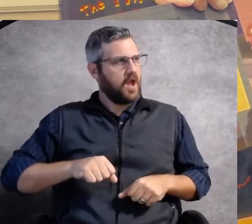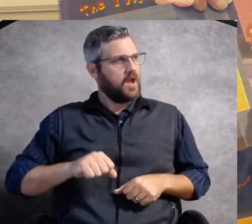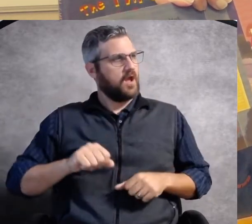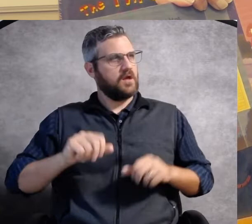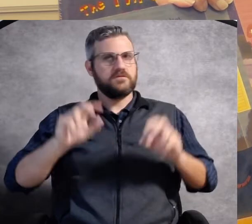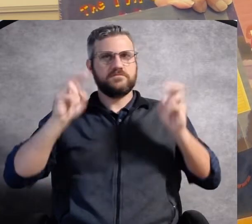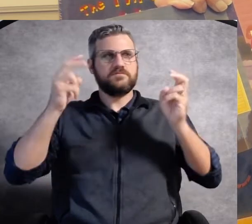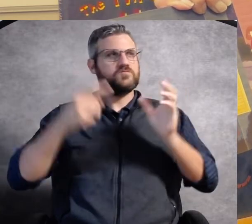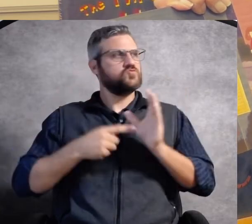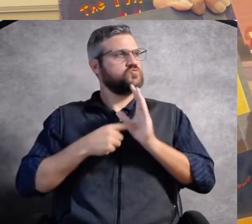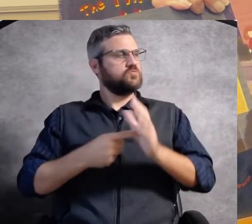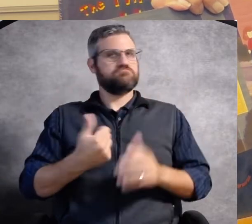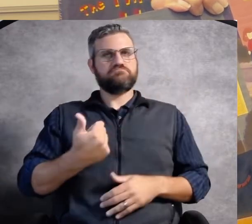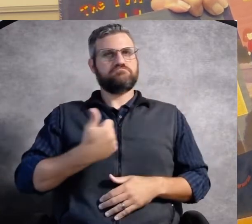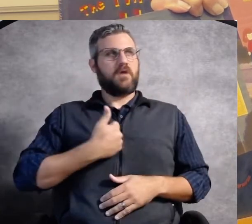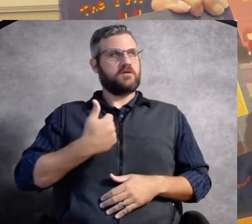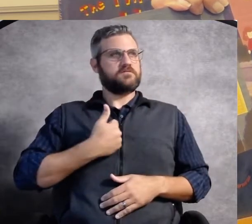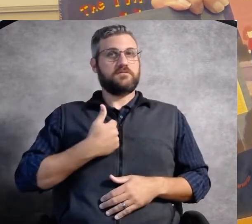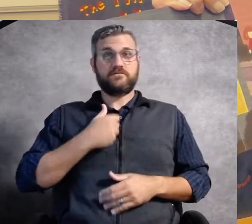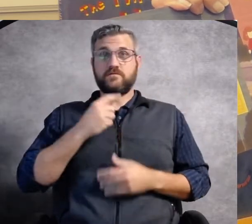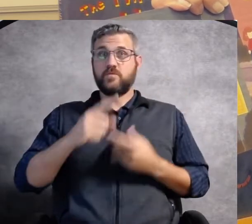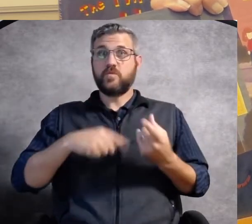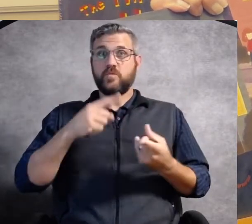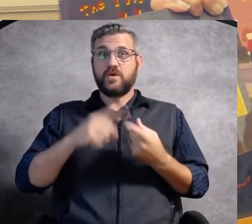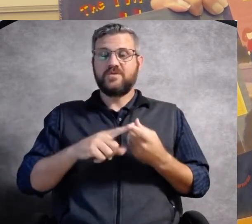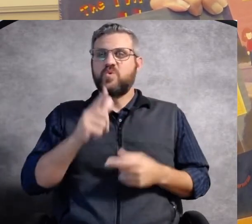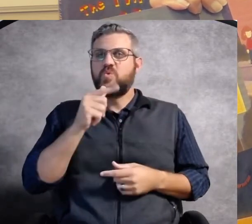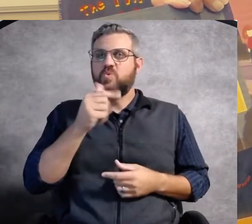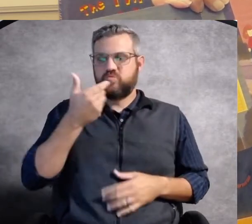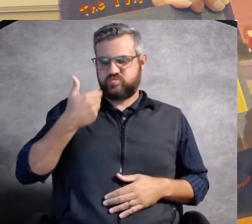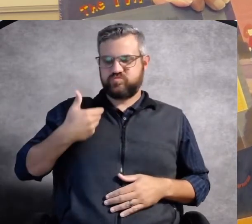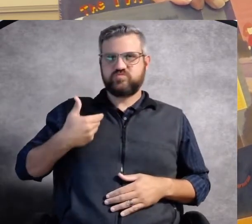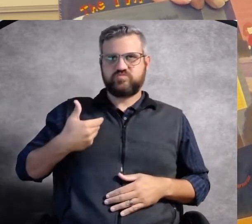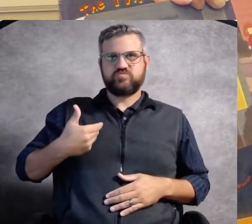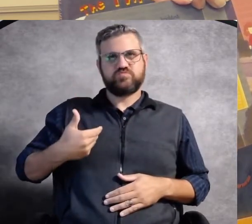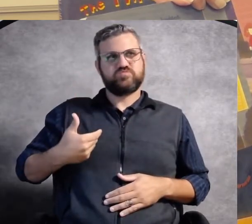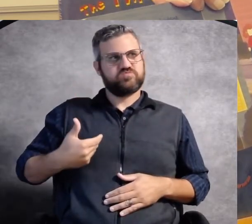shine our brightest when we are